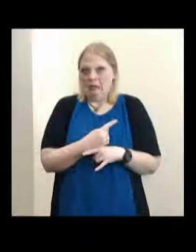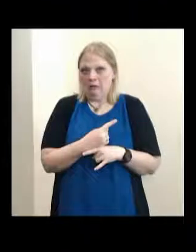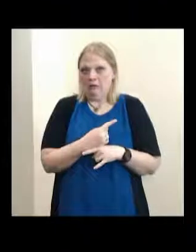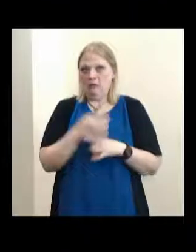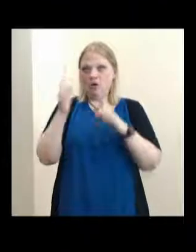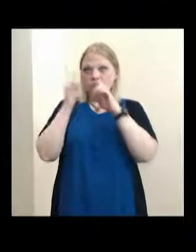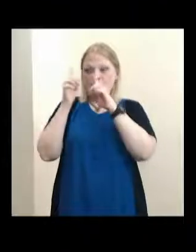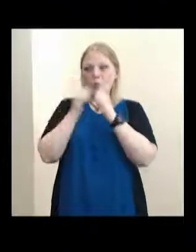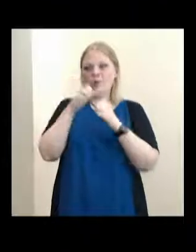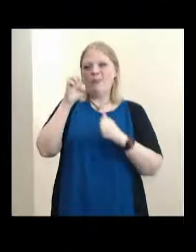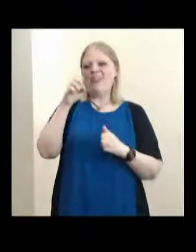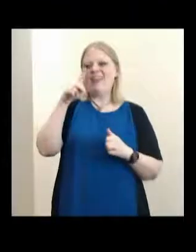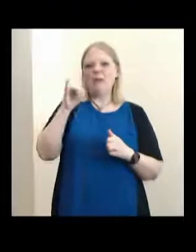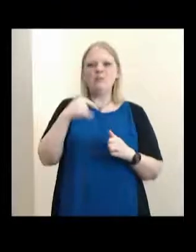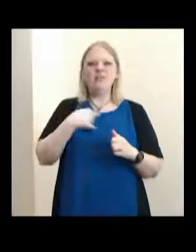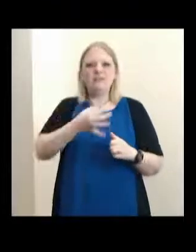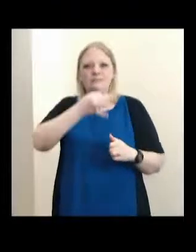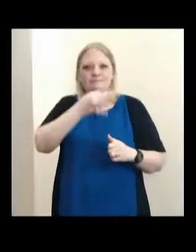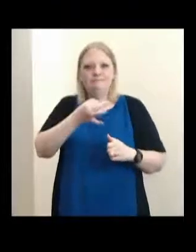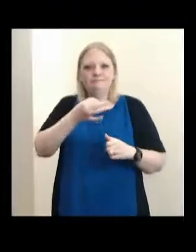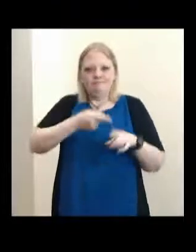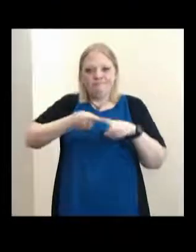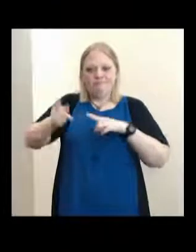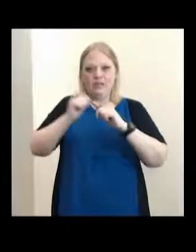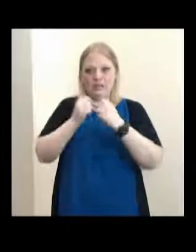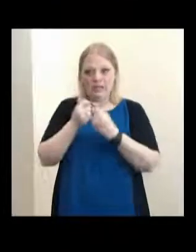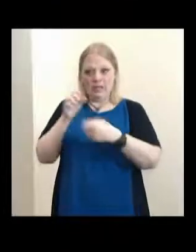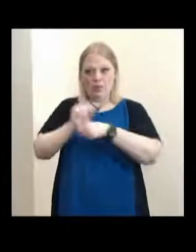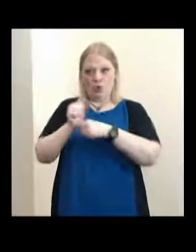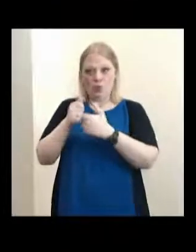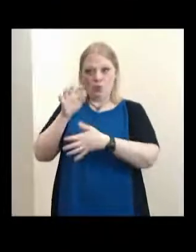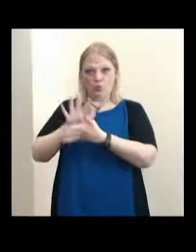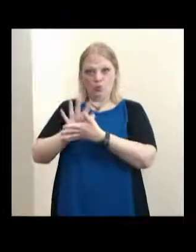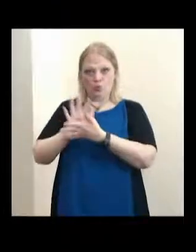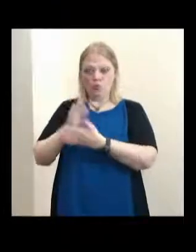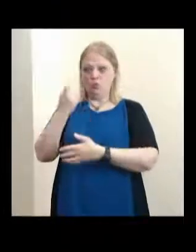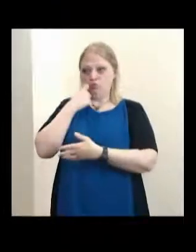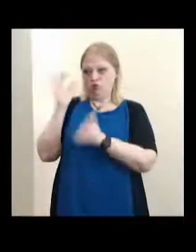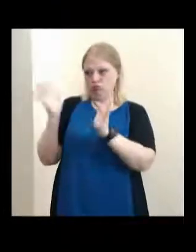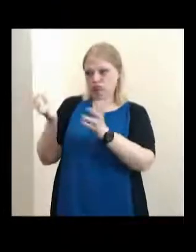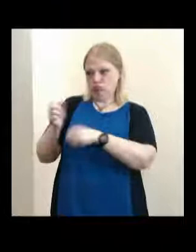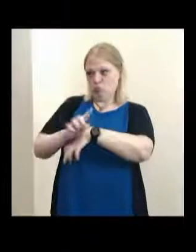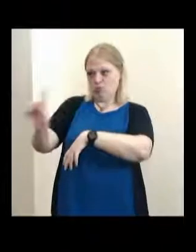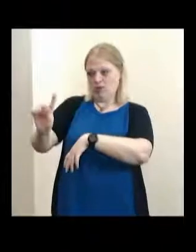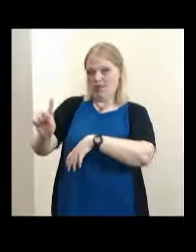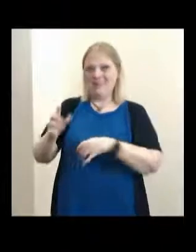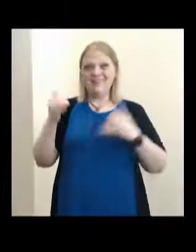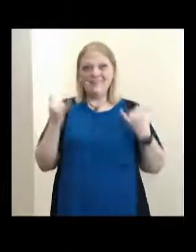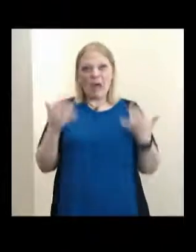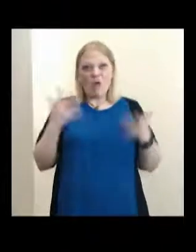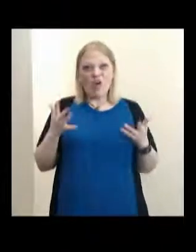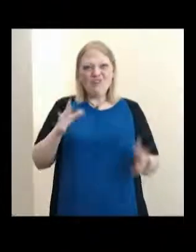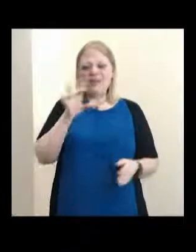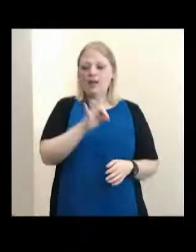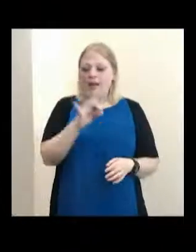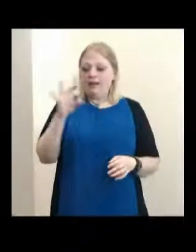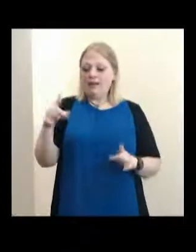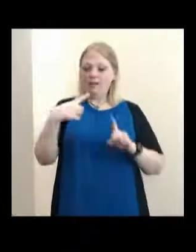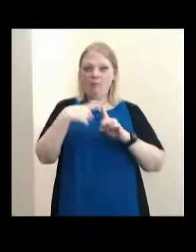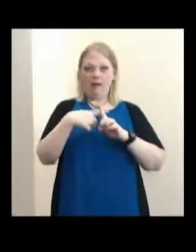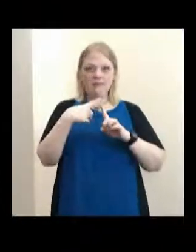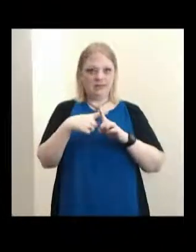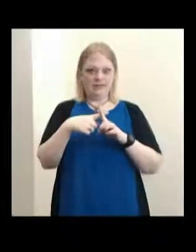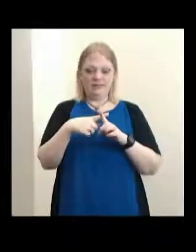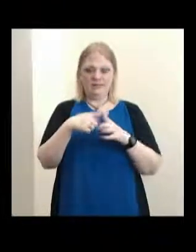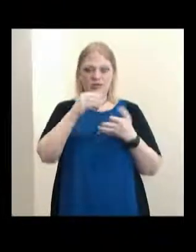with our EPI team that works with the schools at 1 o'clock, so as of 1 o'clock today, there are already 88 cases that are